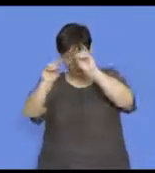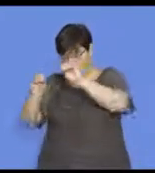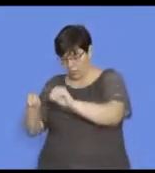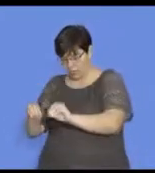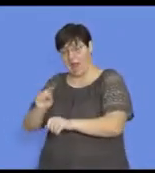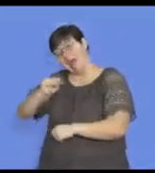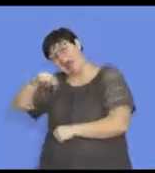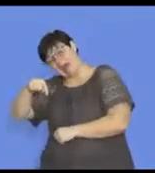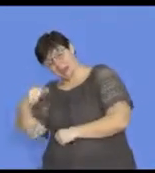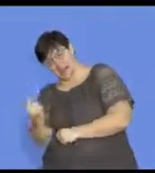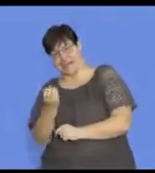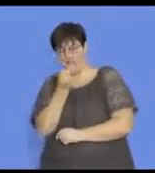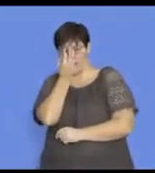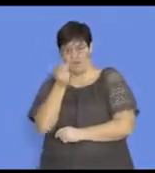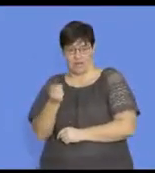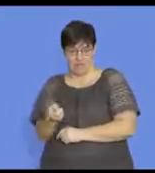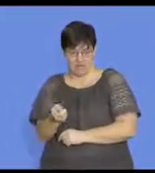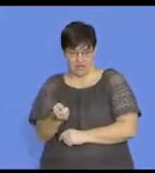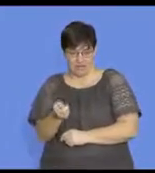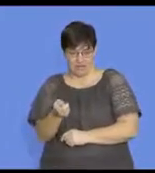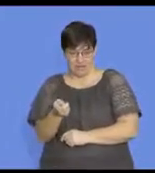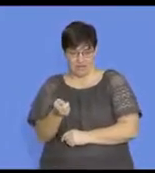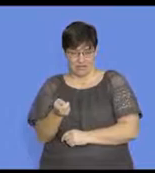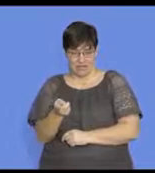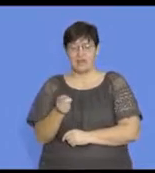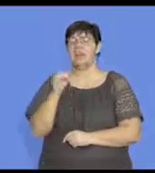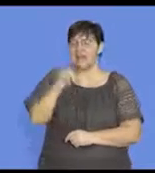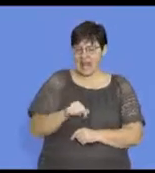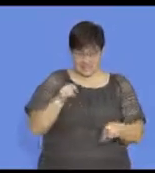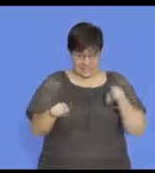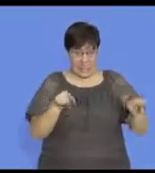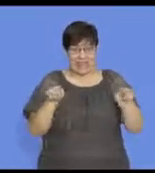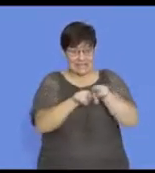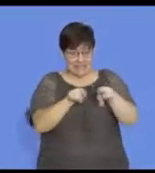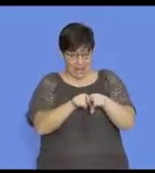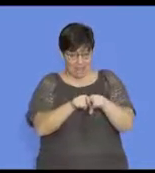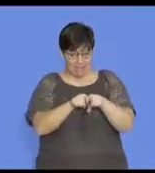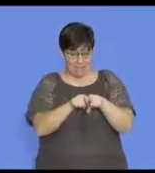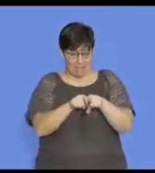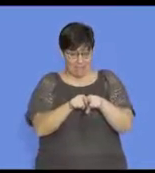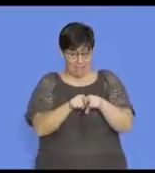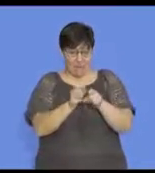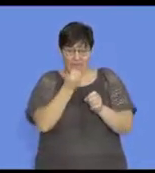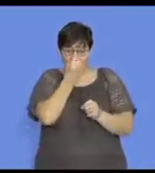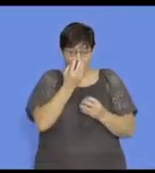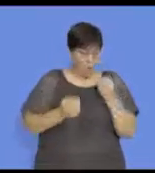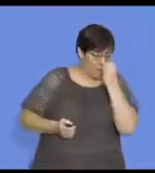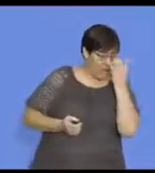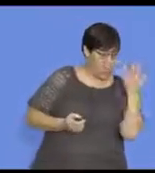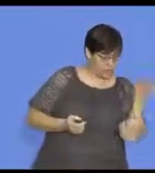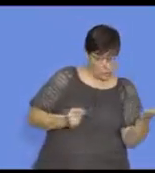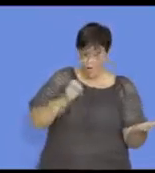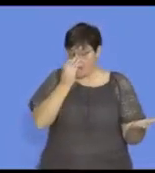to a new flower. Yes, they must be the same ones, right? But we want the anther of one flower on